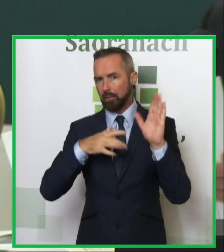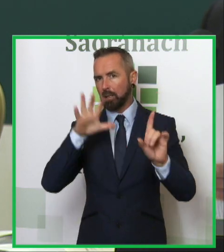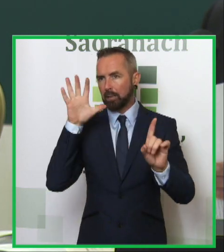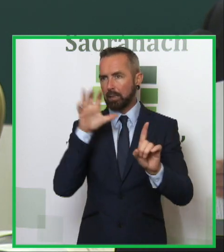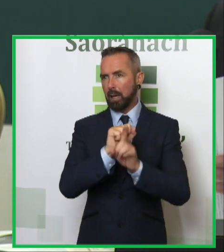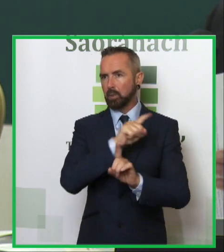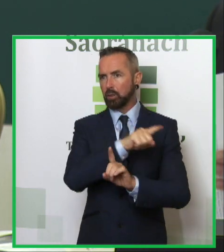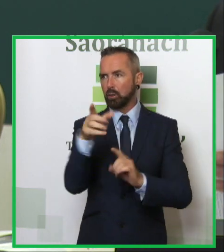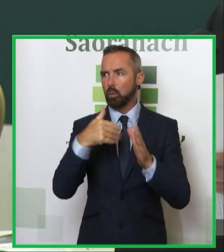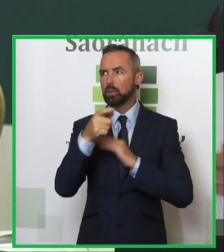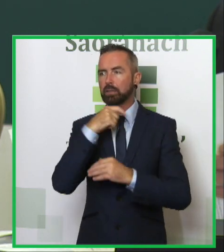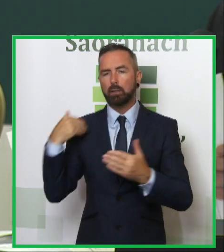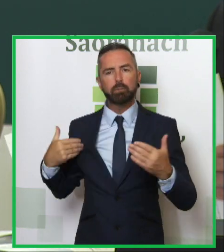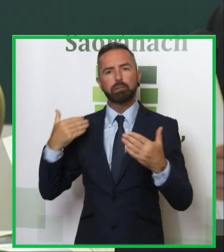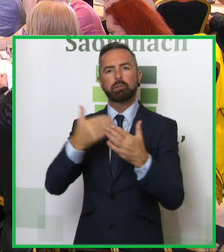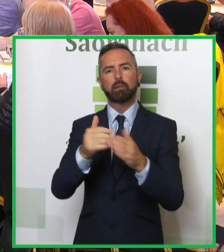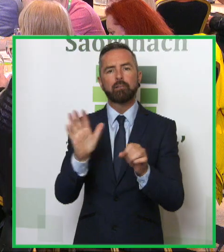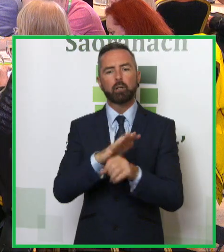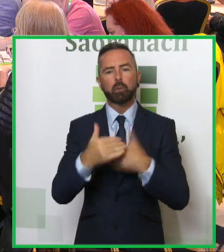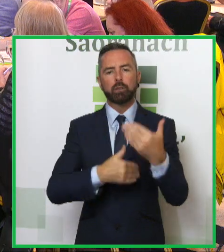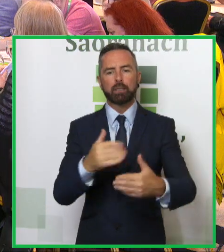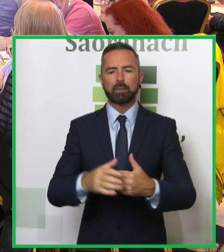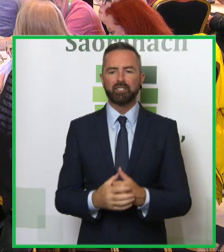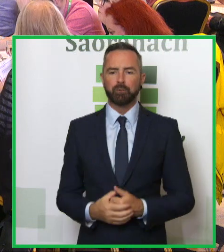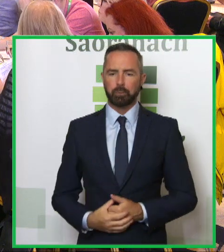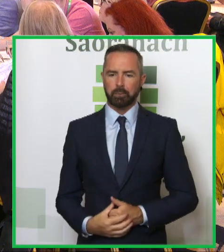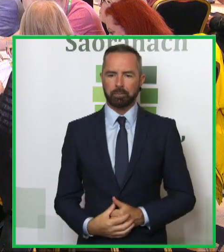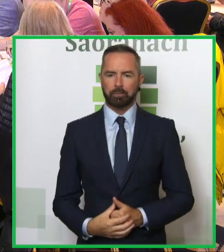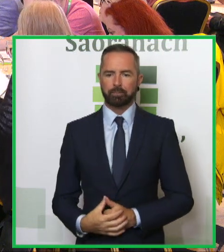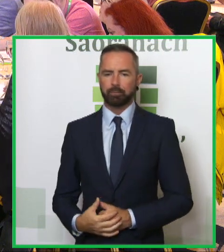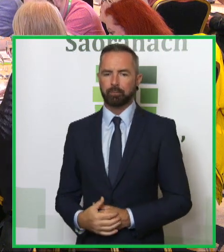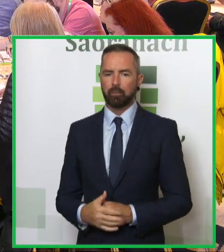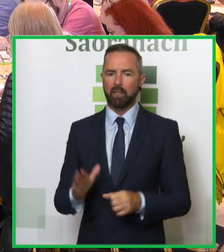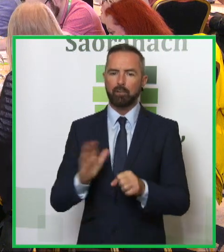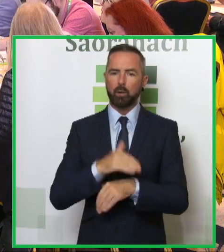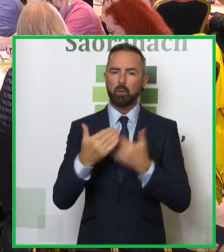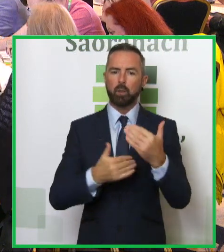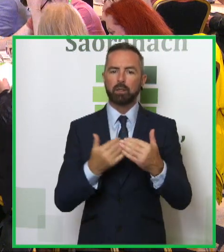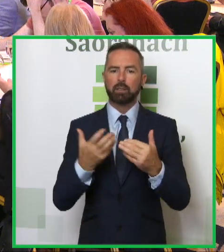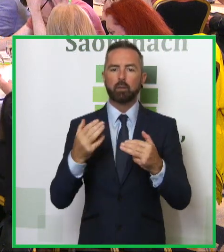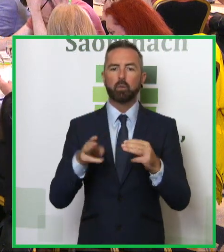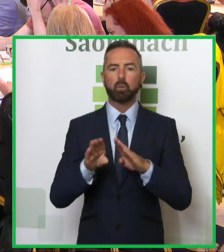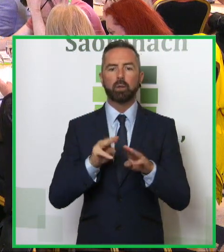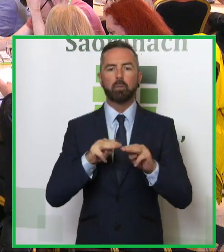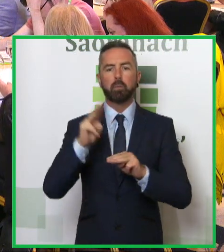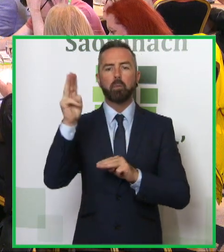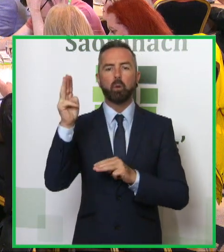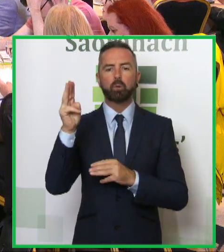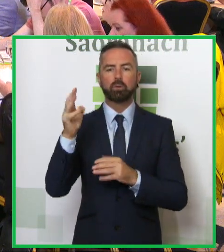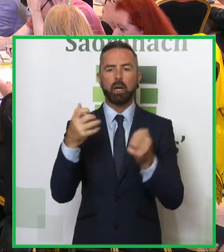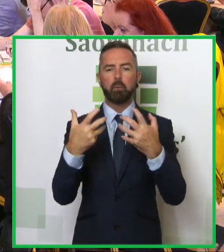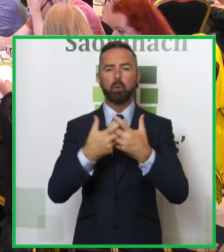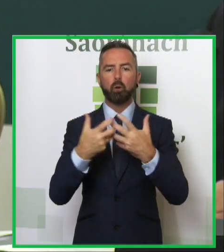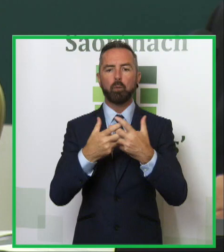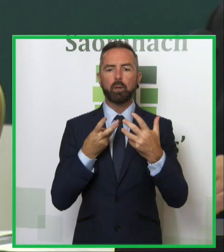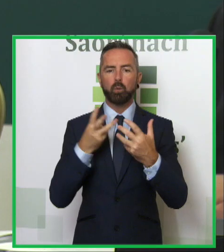as members have been saying throughout the process in the sort of most appropriate or